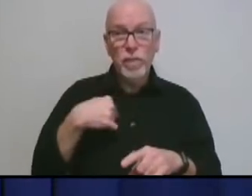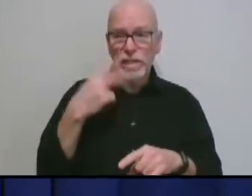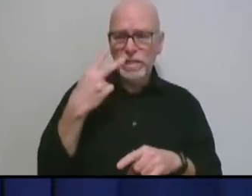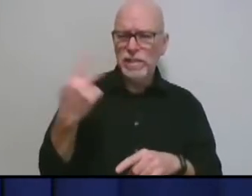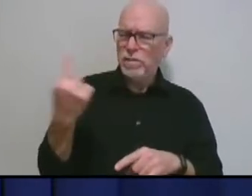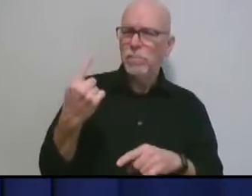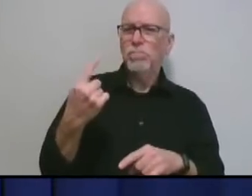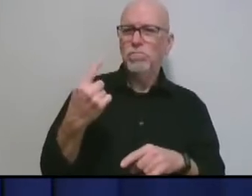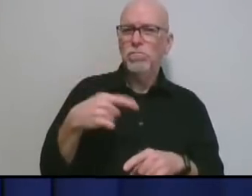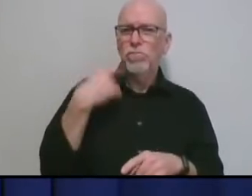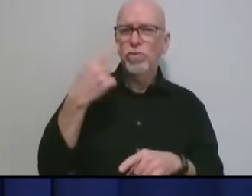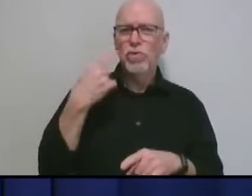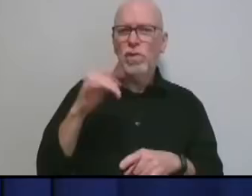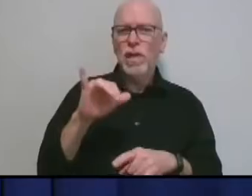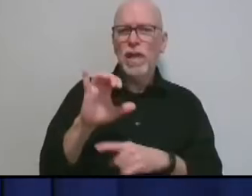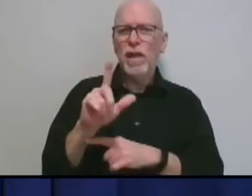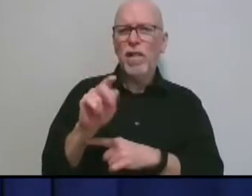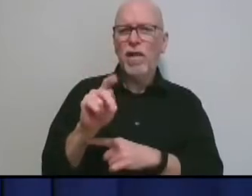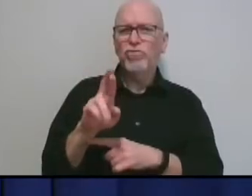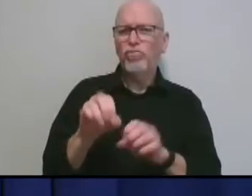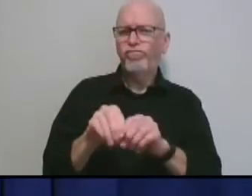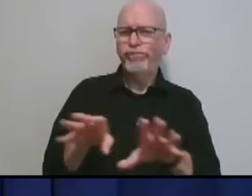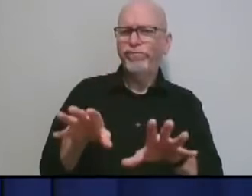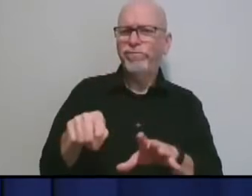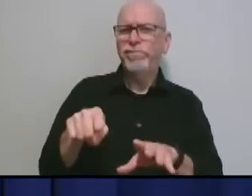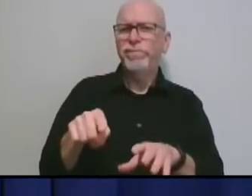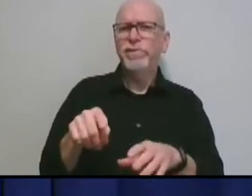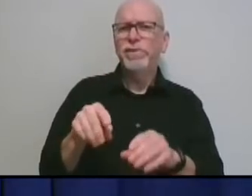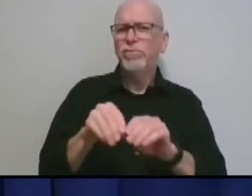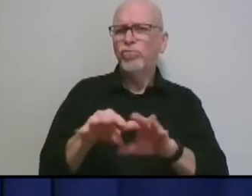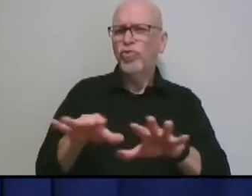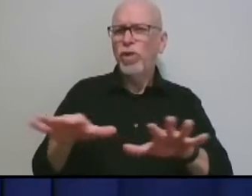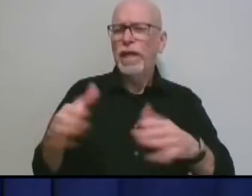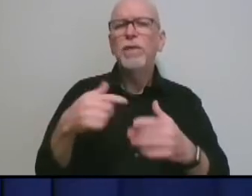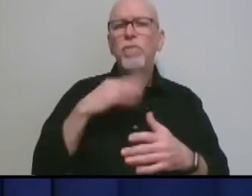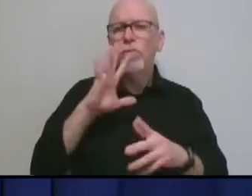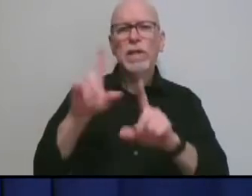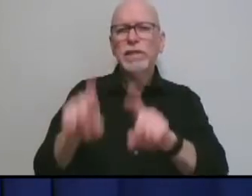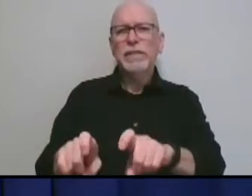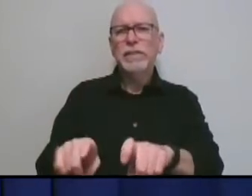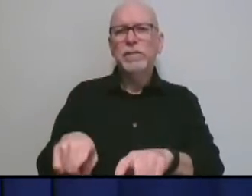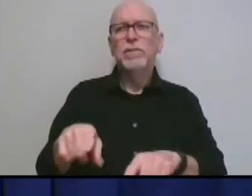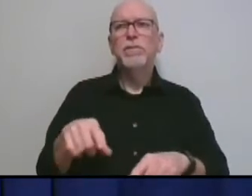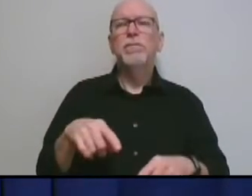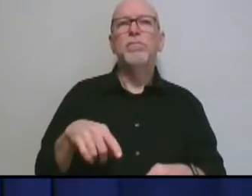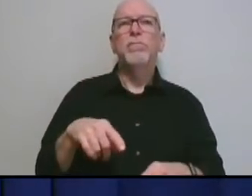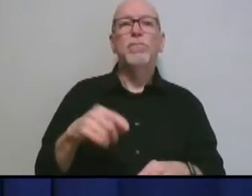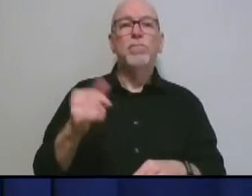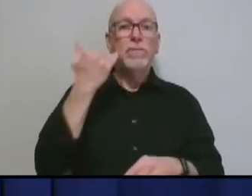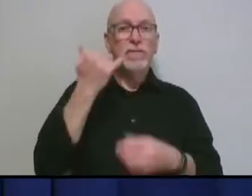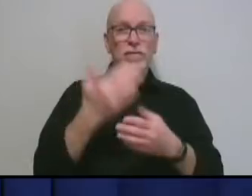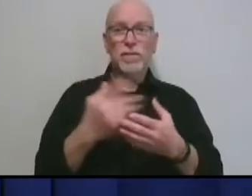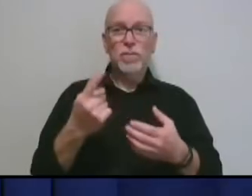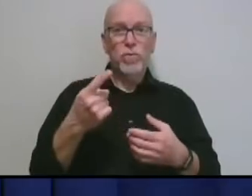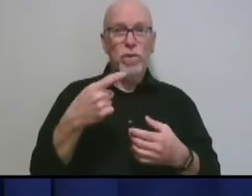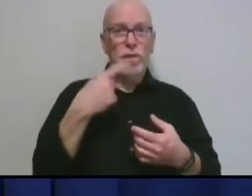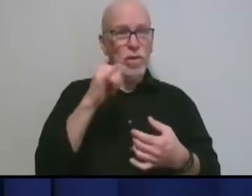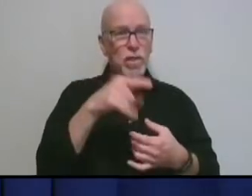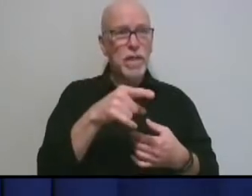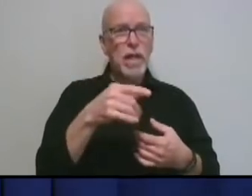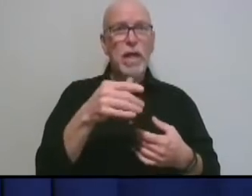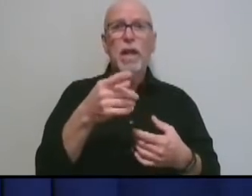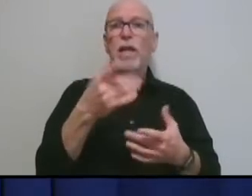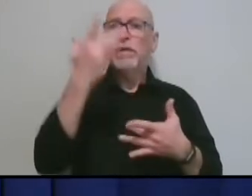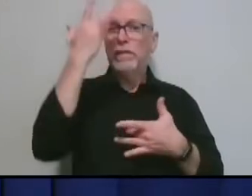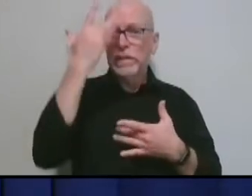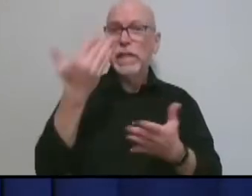kind of a clustered outbreak that seems to spread easily, we do testing there. Certainly, if somebody looks like they've got a reinfection, that